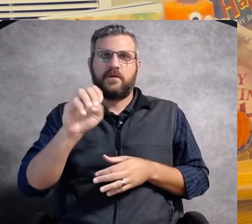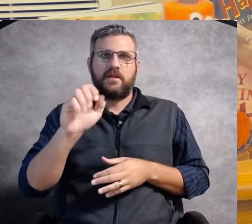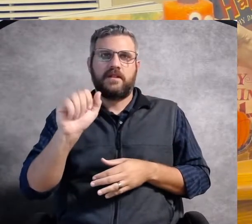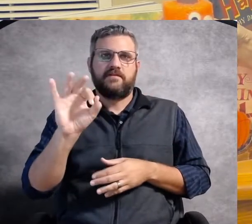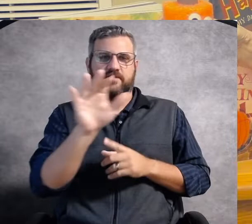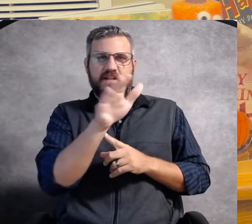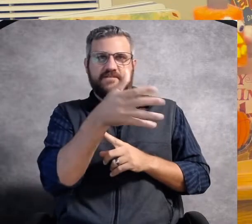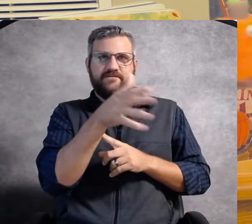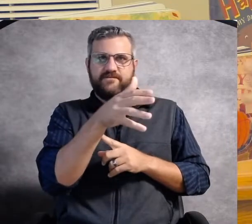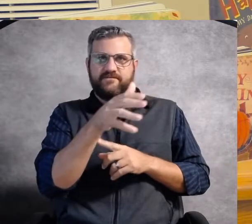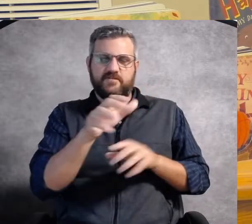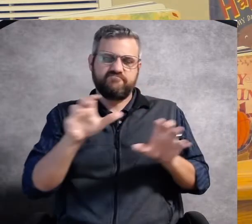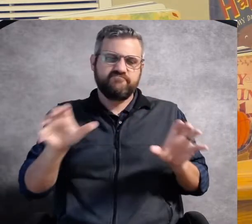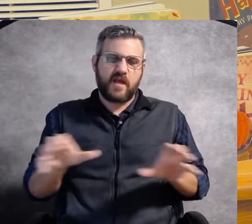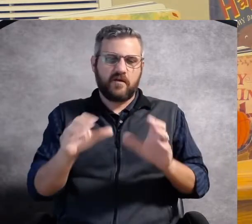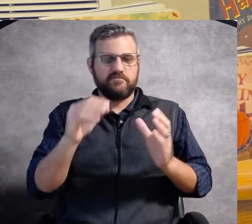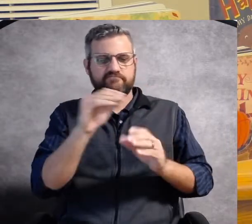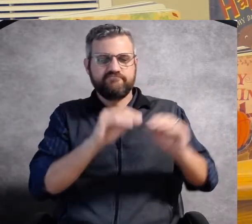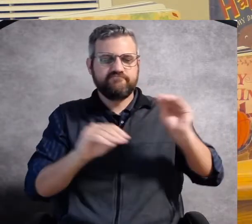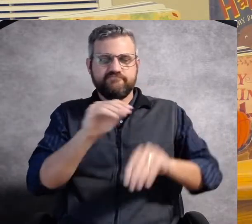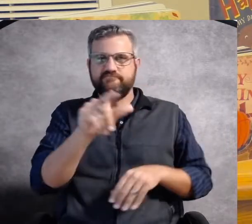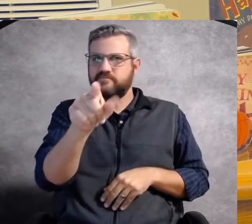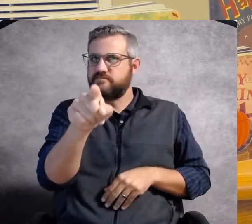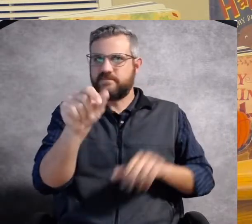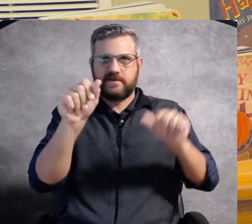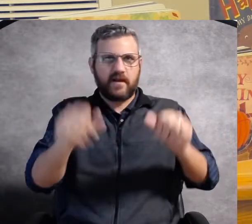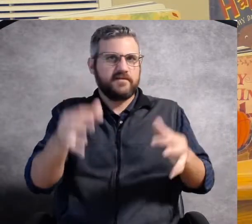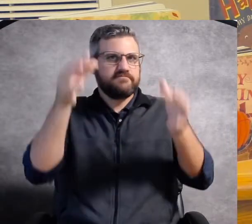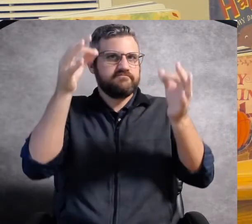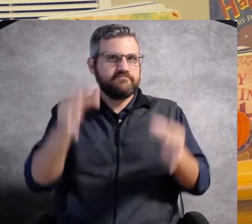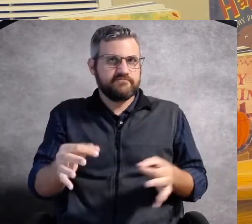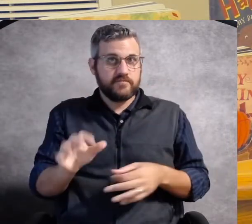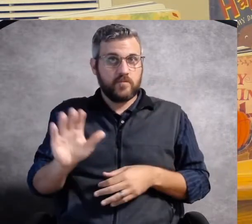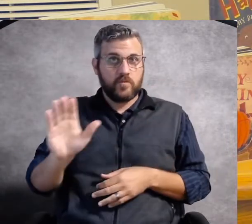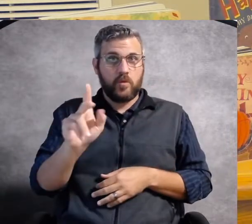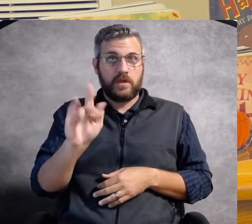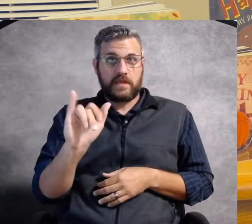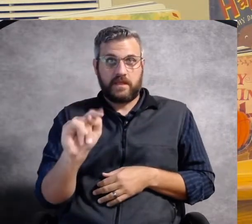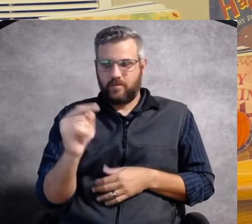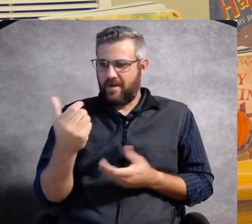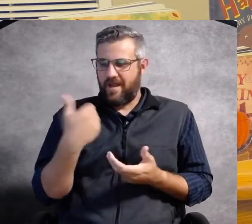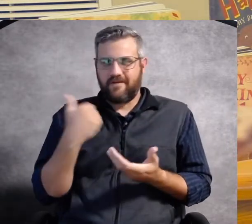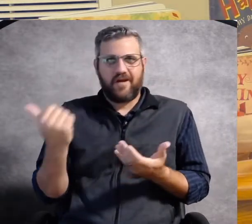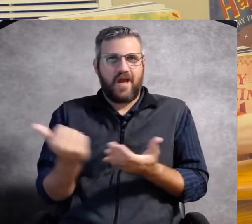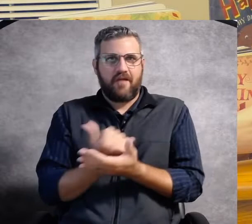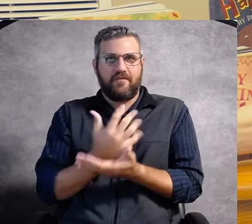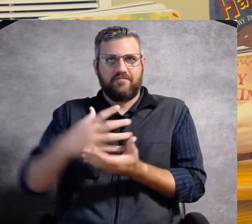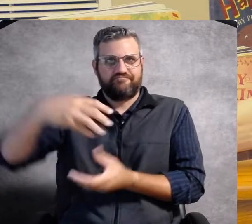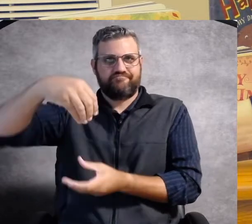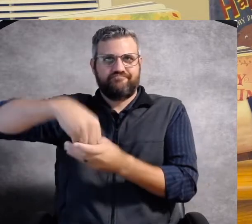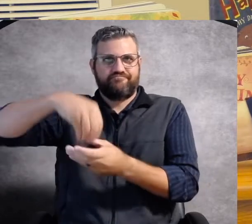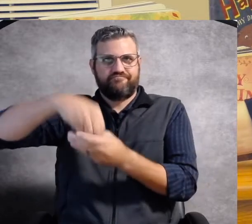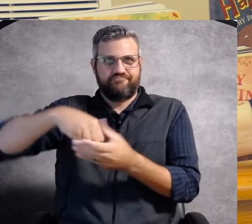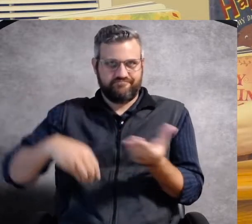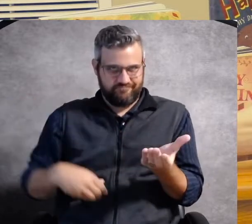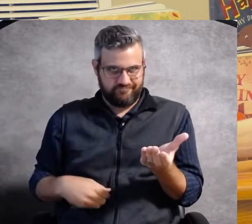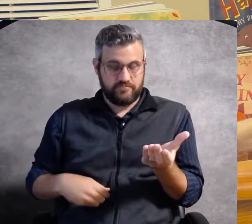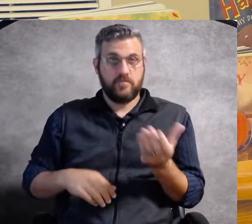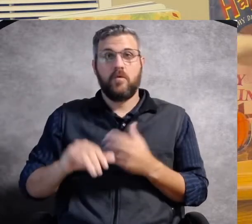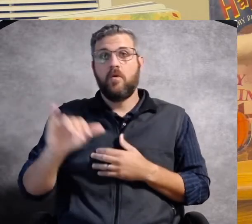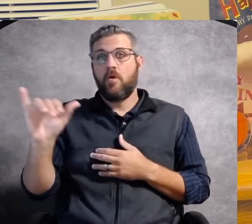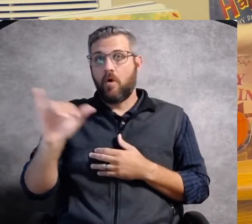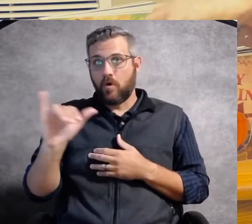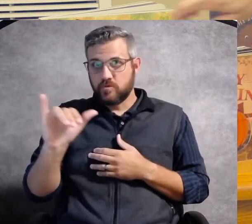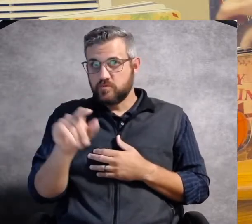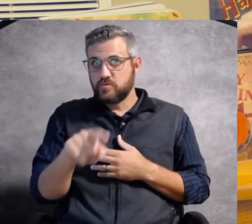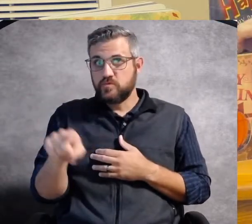to decorate him however you want to. We'll have the eyes and the fun foam in your kit for you. Then you